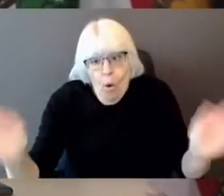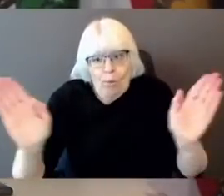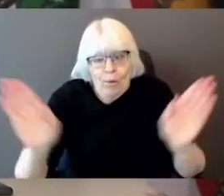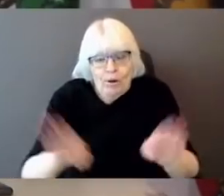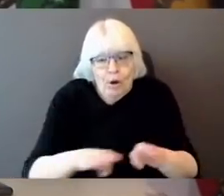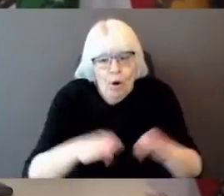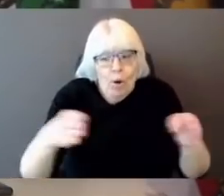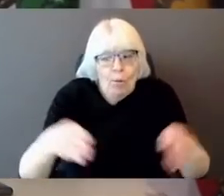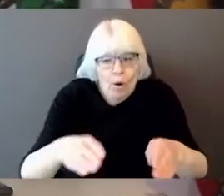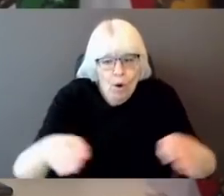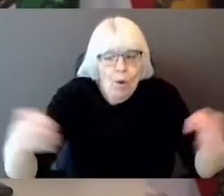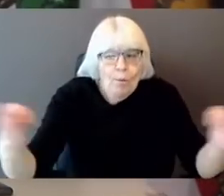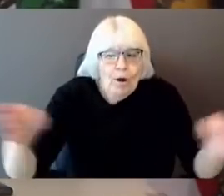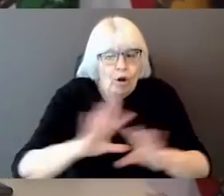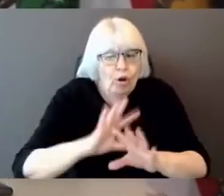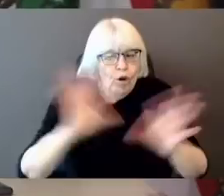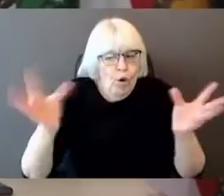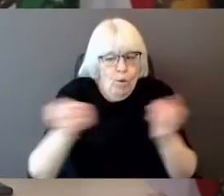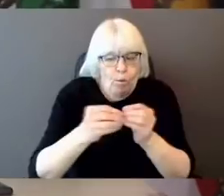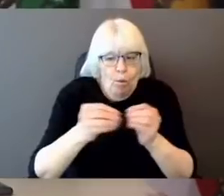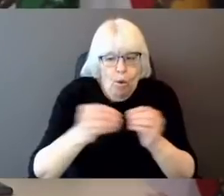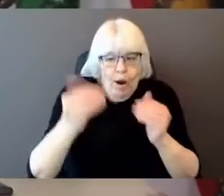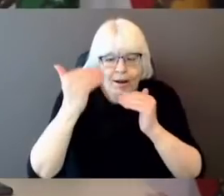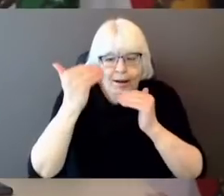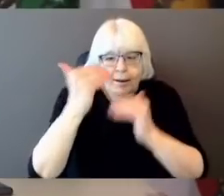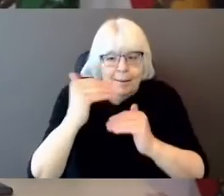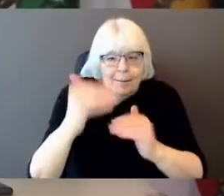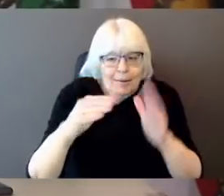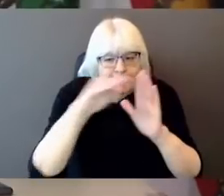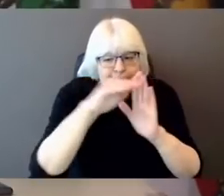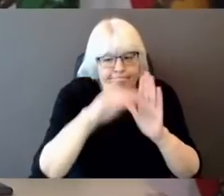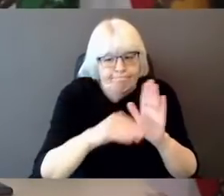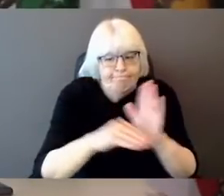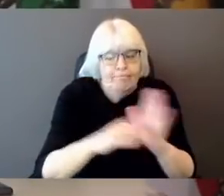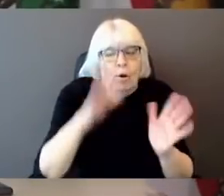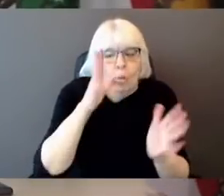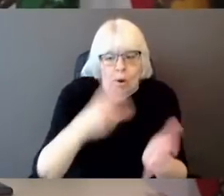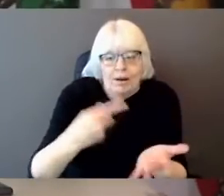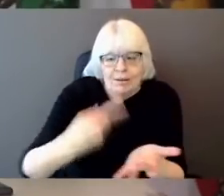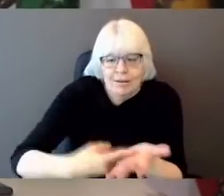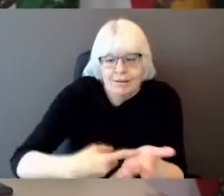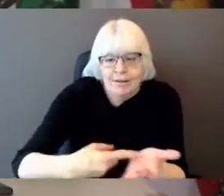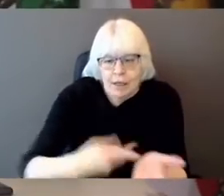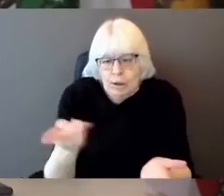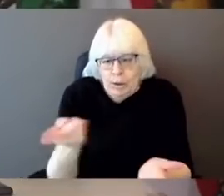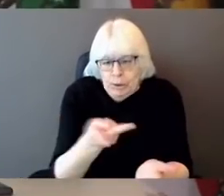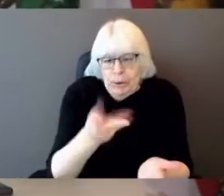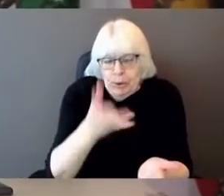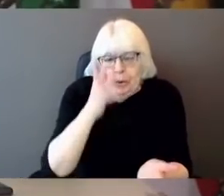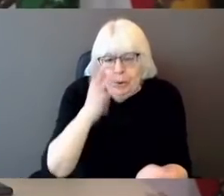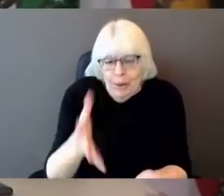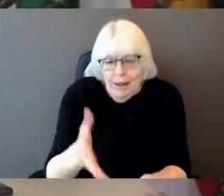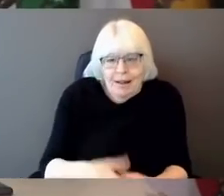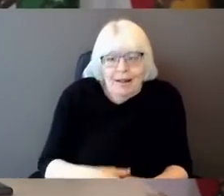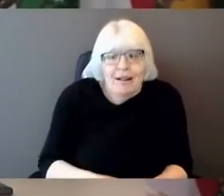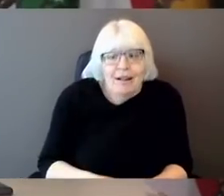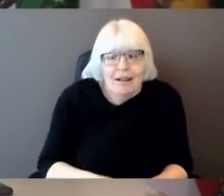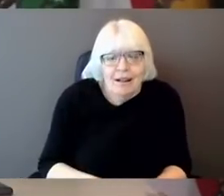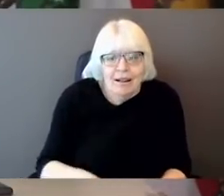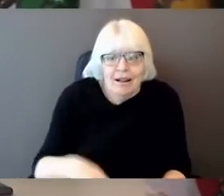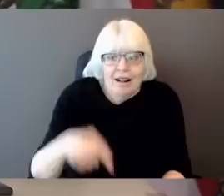of the plan, based on the epidemiology in our province, in the region, and across the